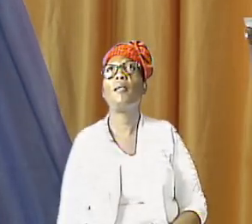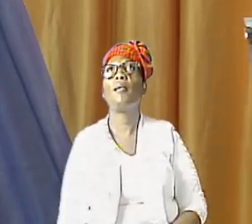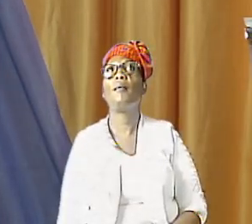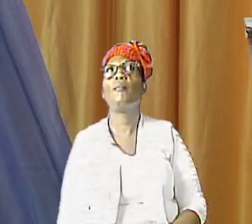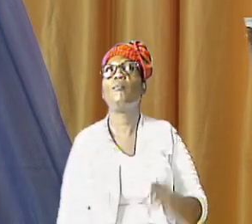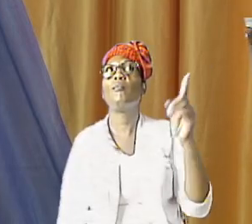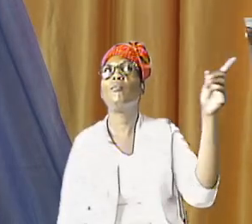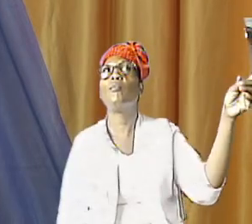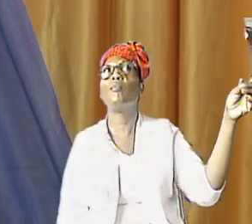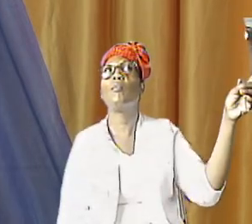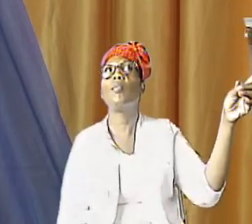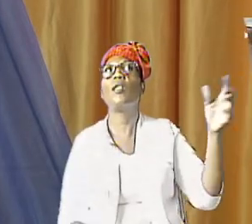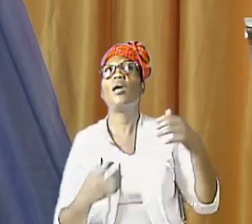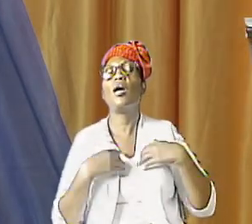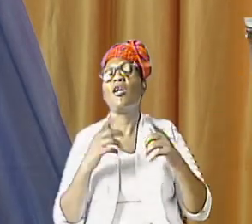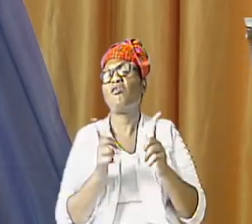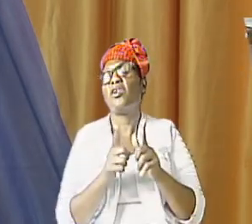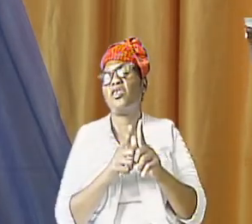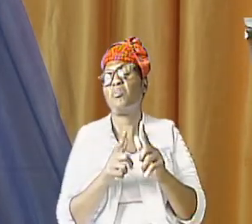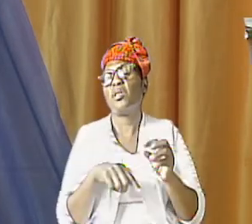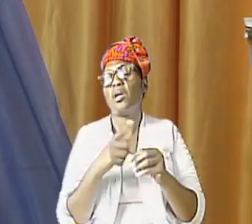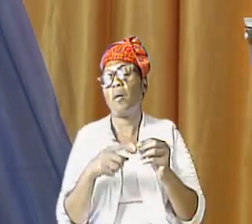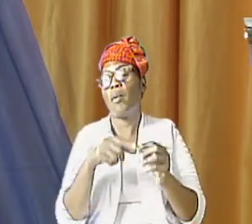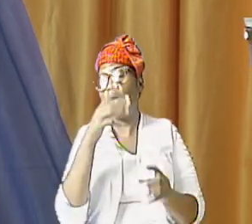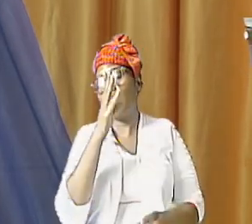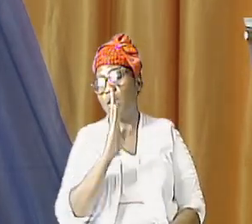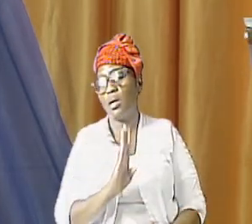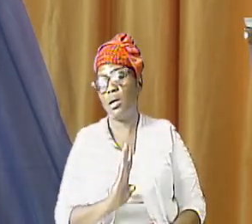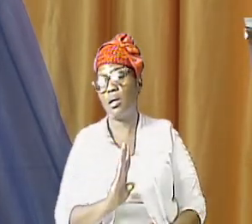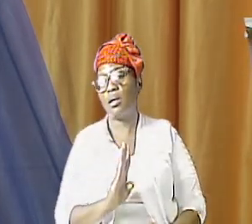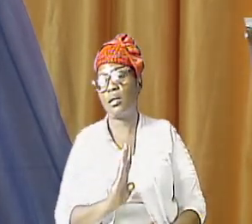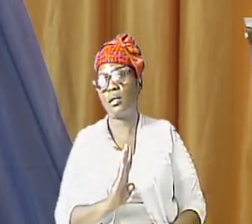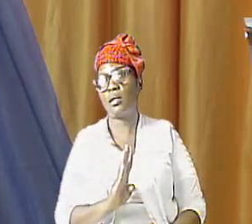I want to talk a little bit about him.